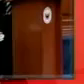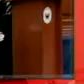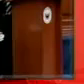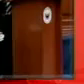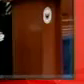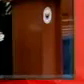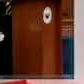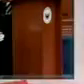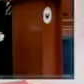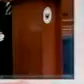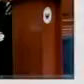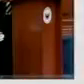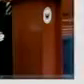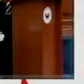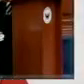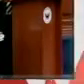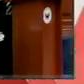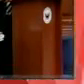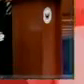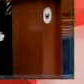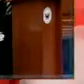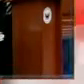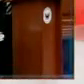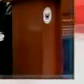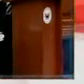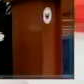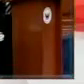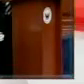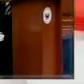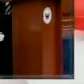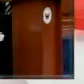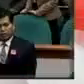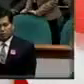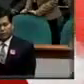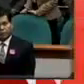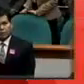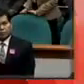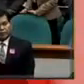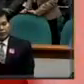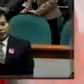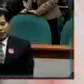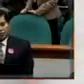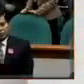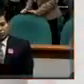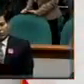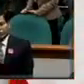now you have senators already asking does it really matter where the document came from out to